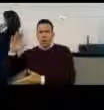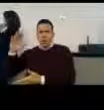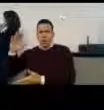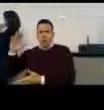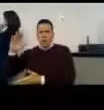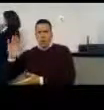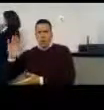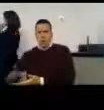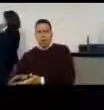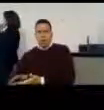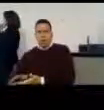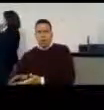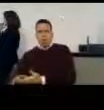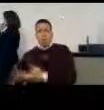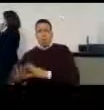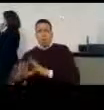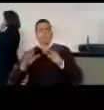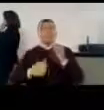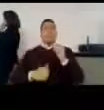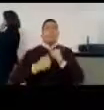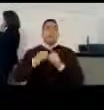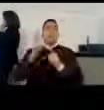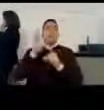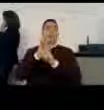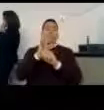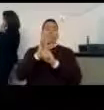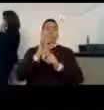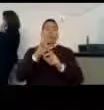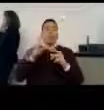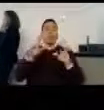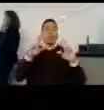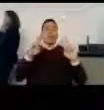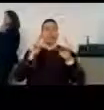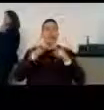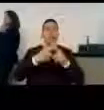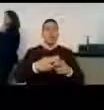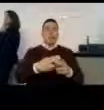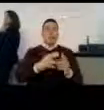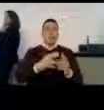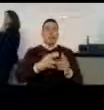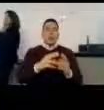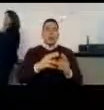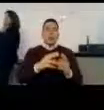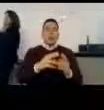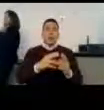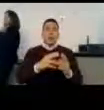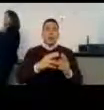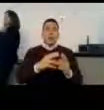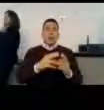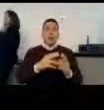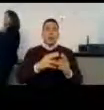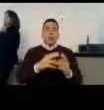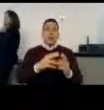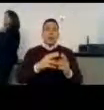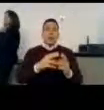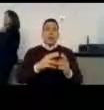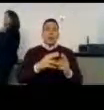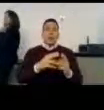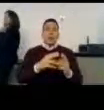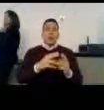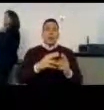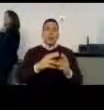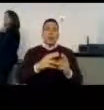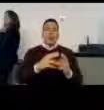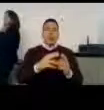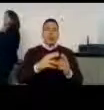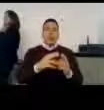What we know based on that is that most students who are coming into this country as immigrants,